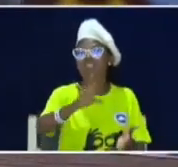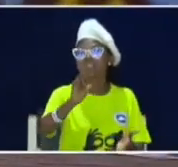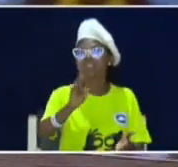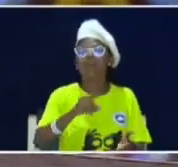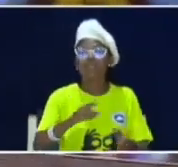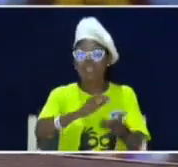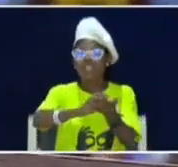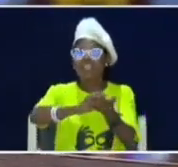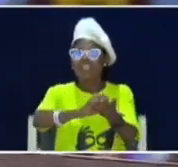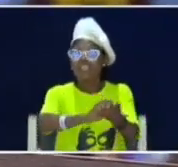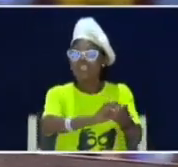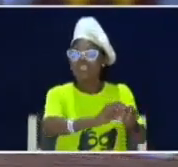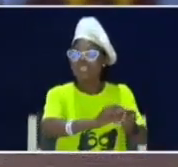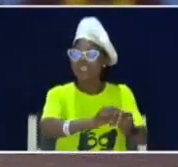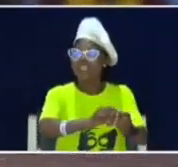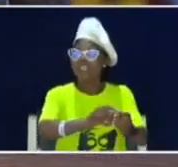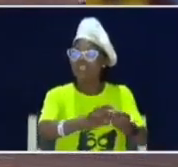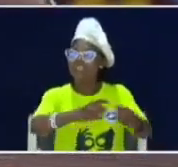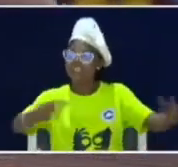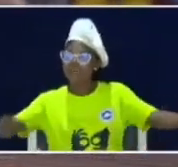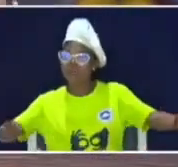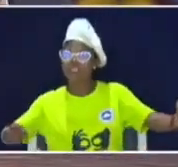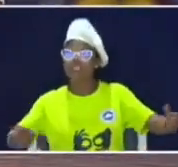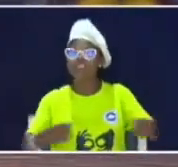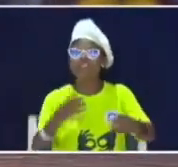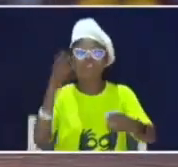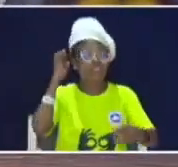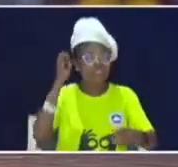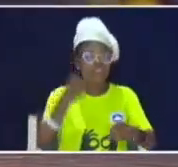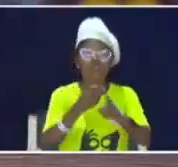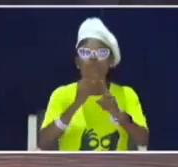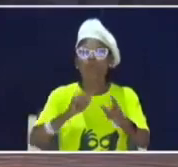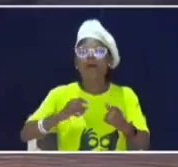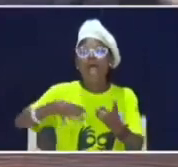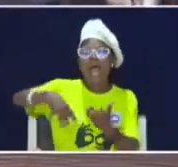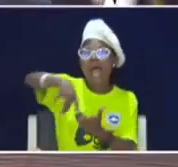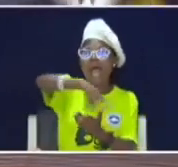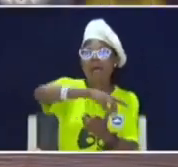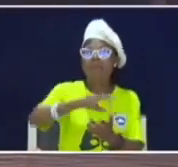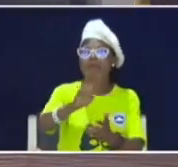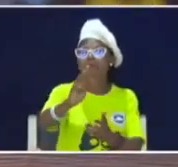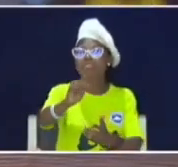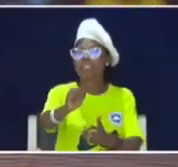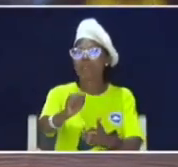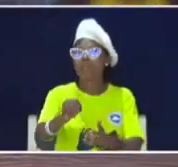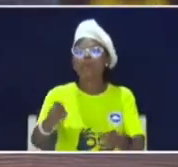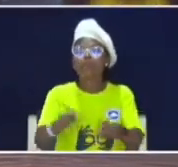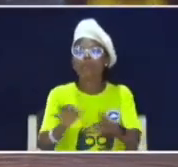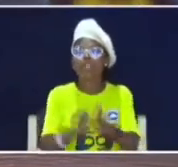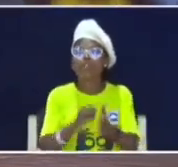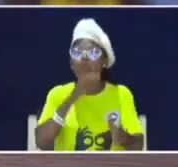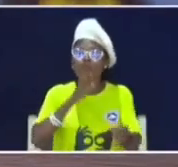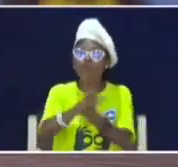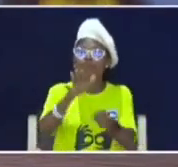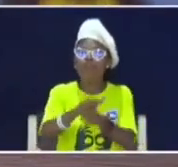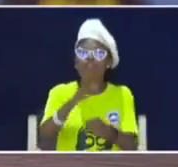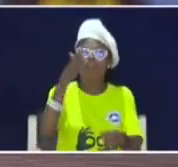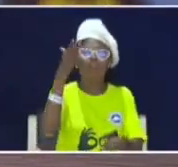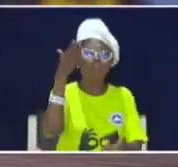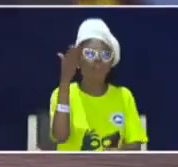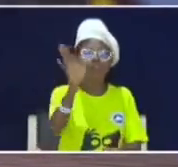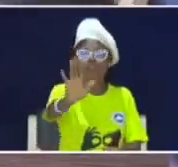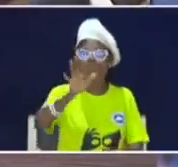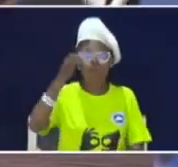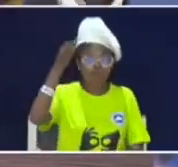among them. There must be a separation between you and them for your destiny to be fulfilled.